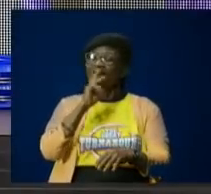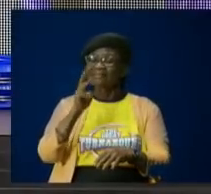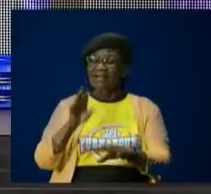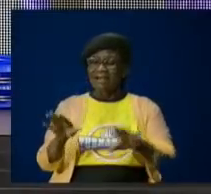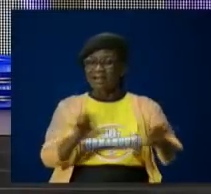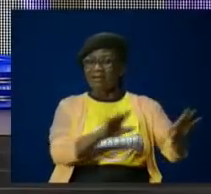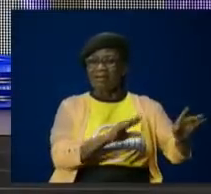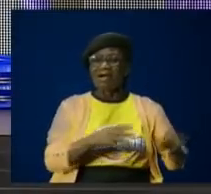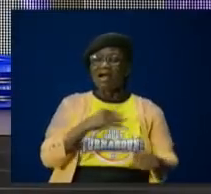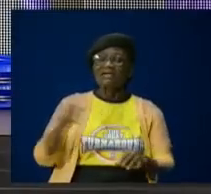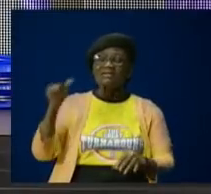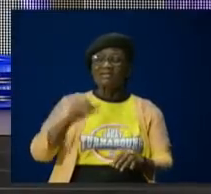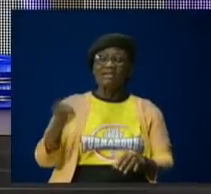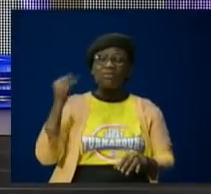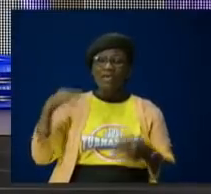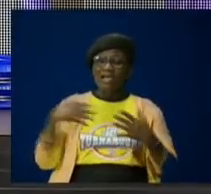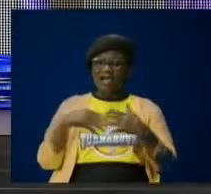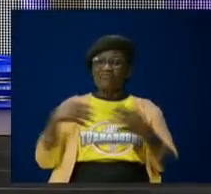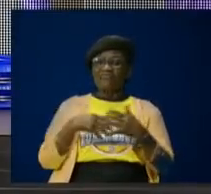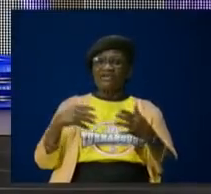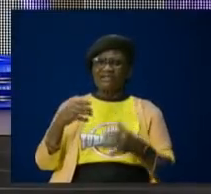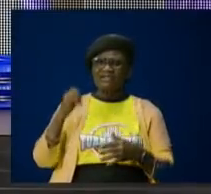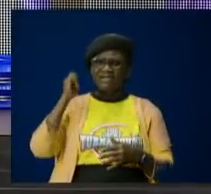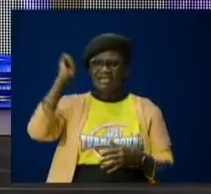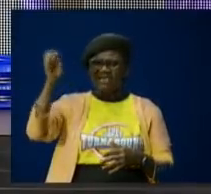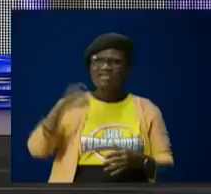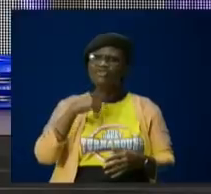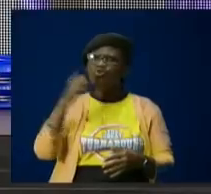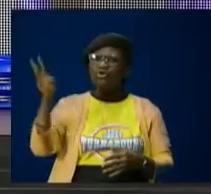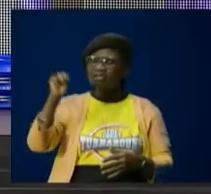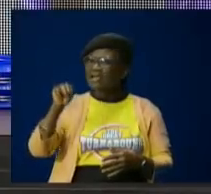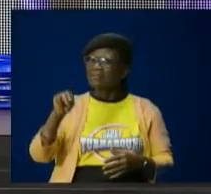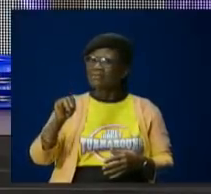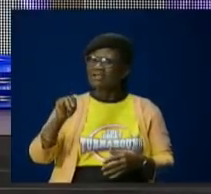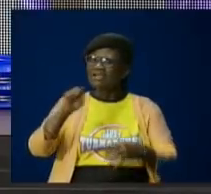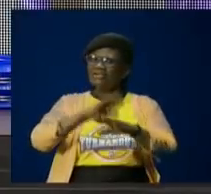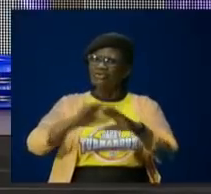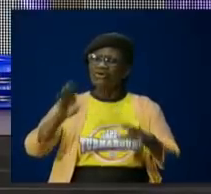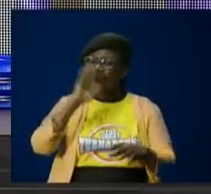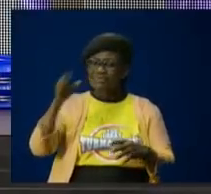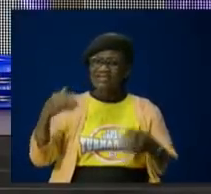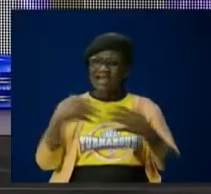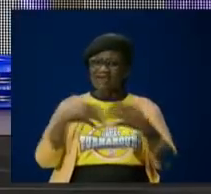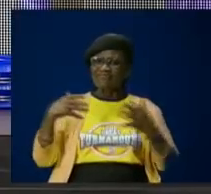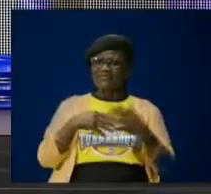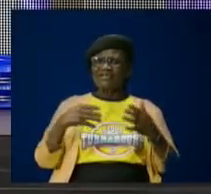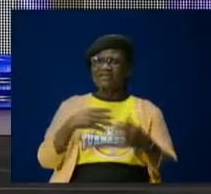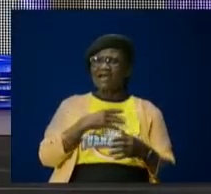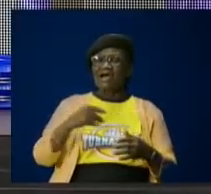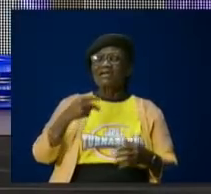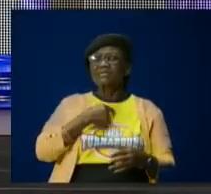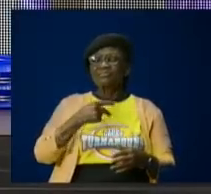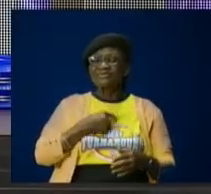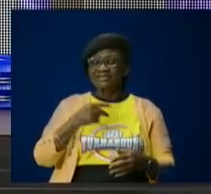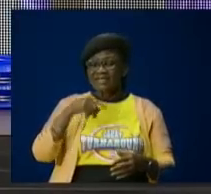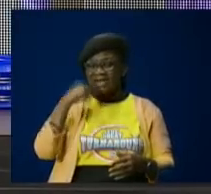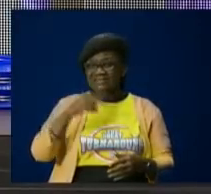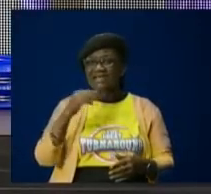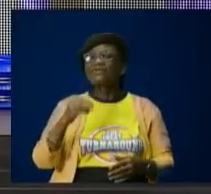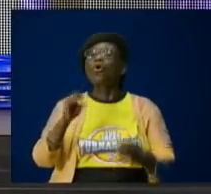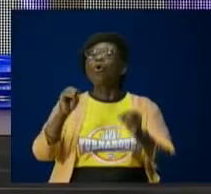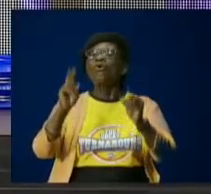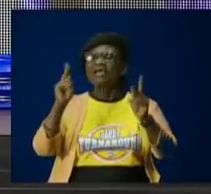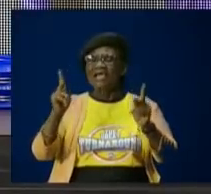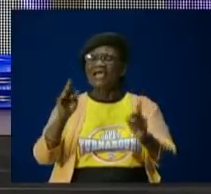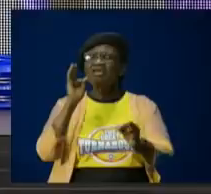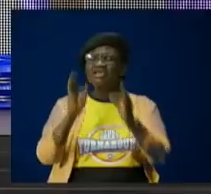And he said to them, it's I, be not afraid. And Peter said, if it is you,